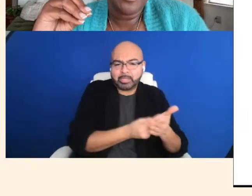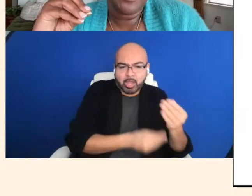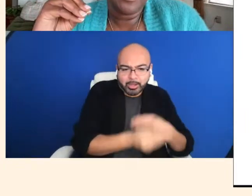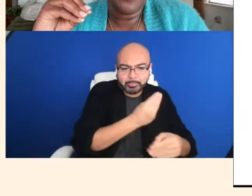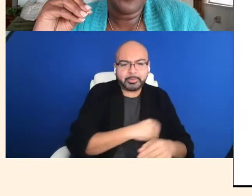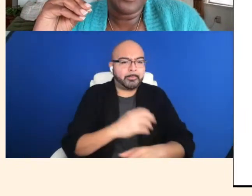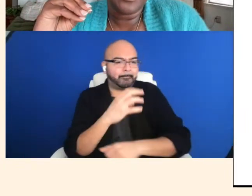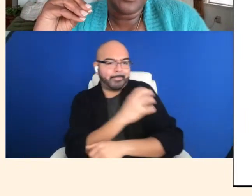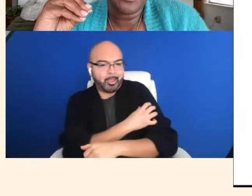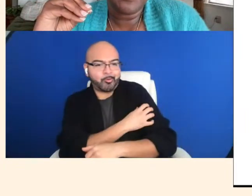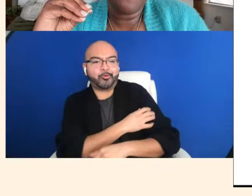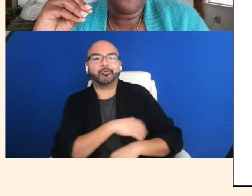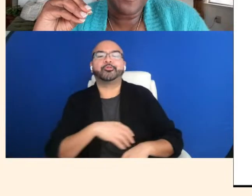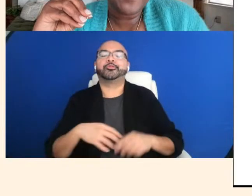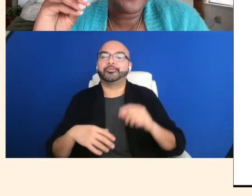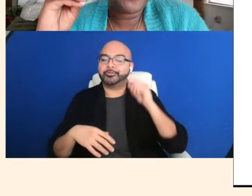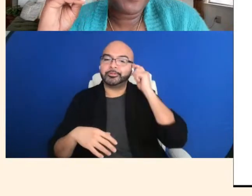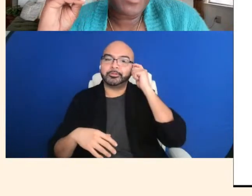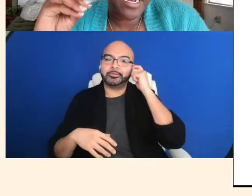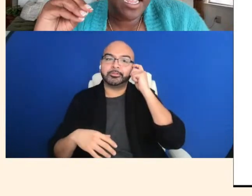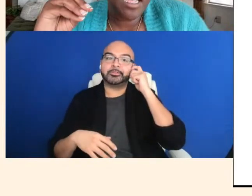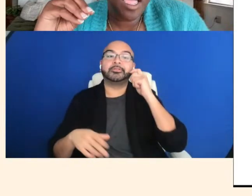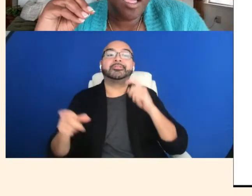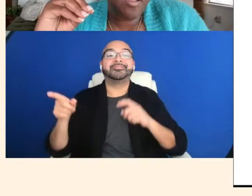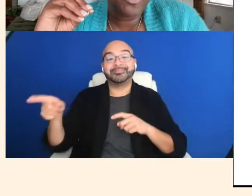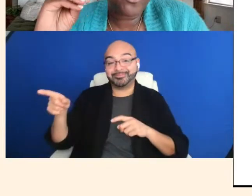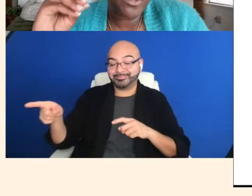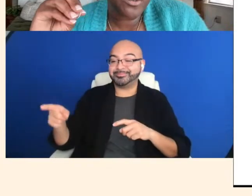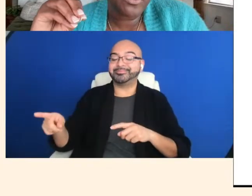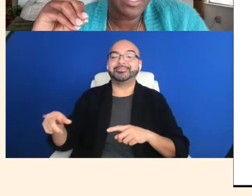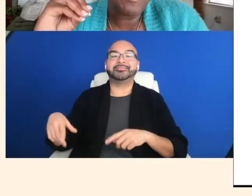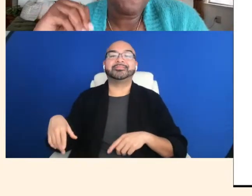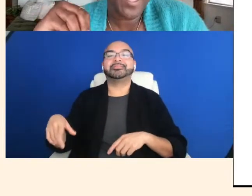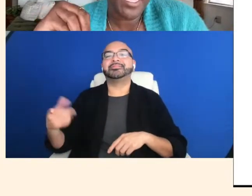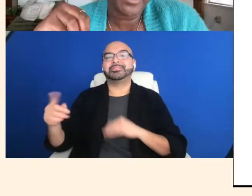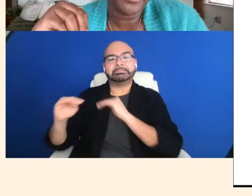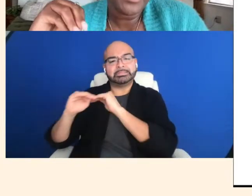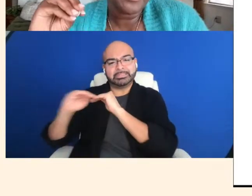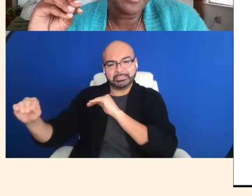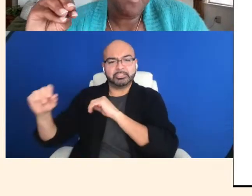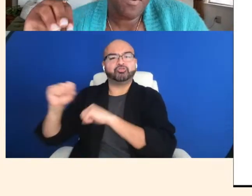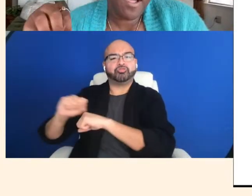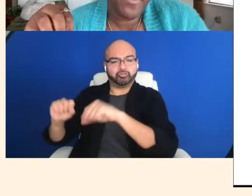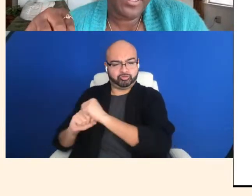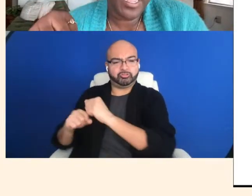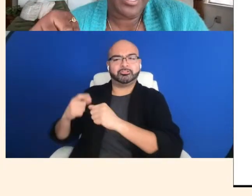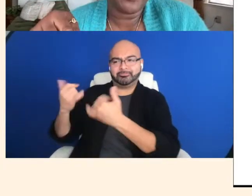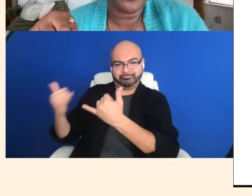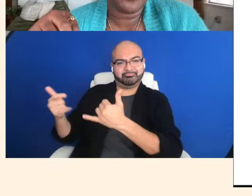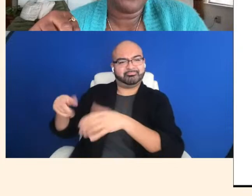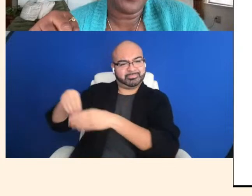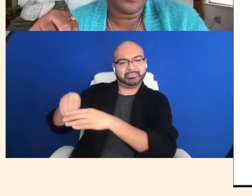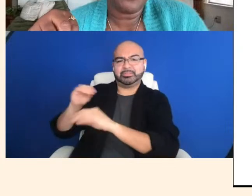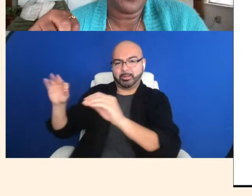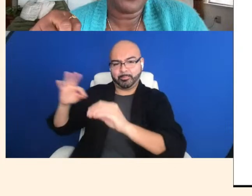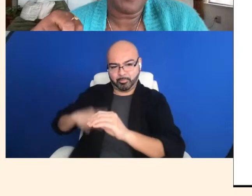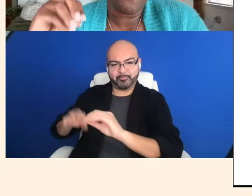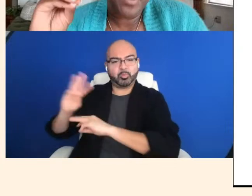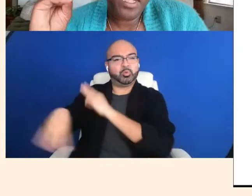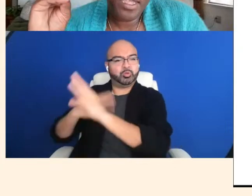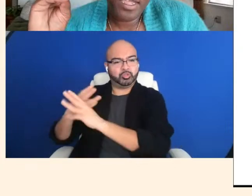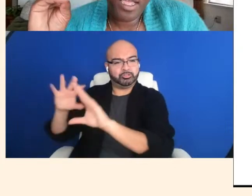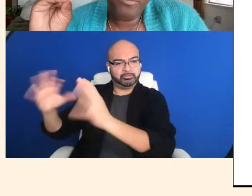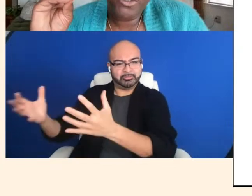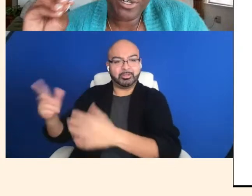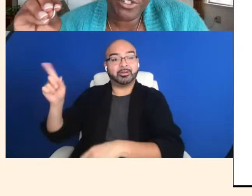subvert the very static structures that we find in the nonprofit and the